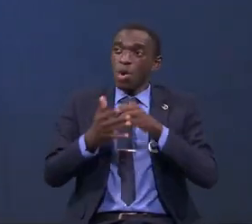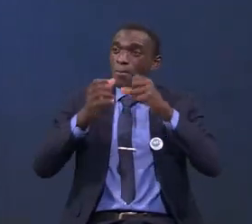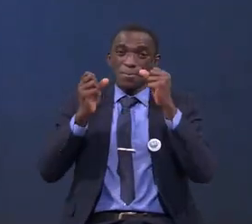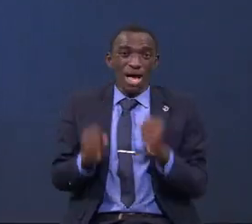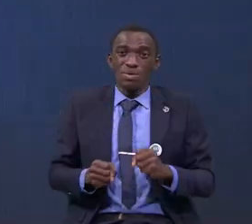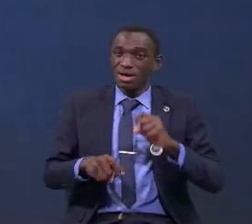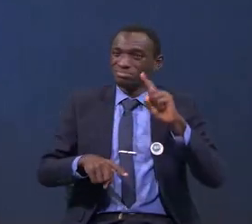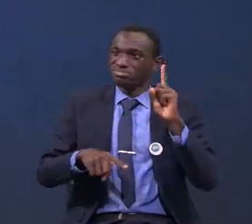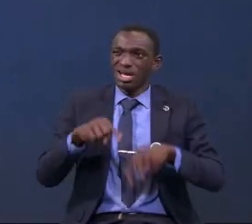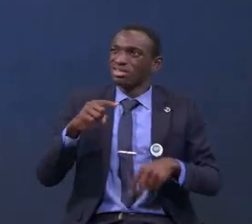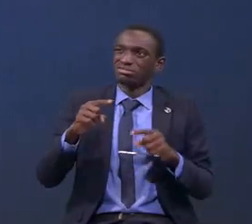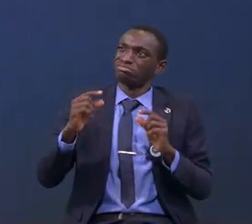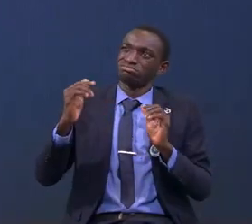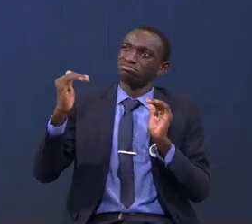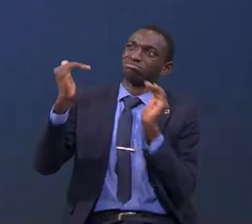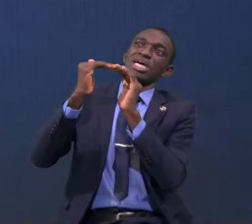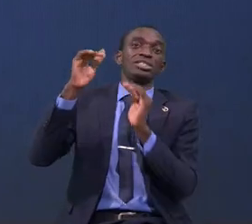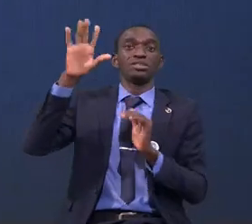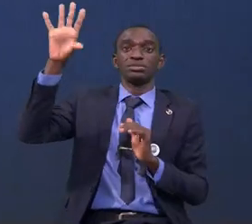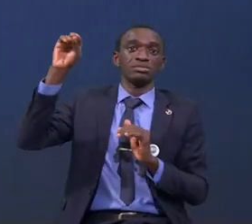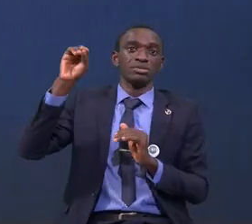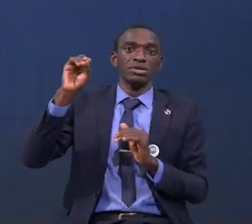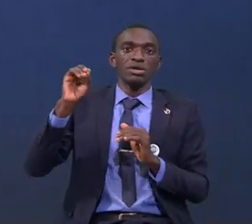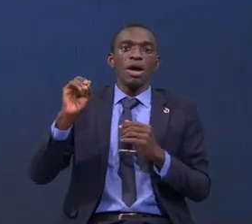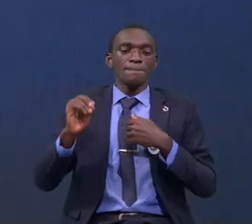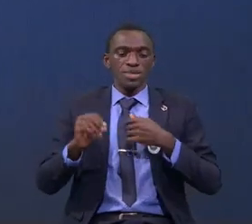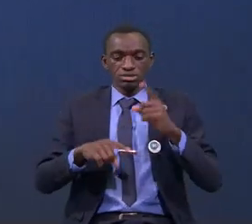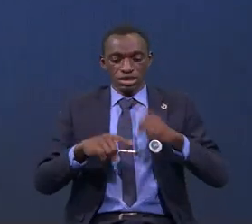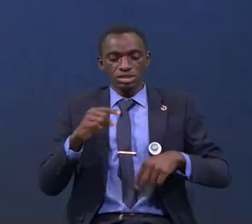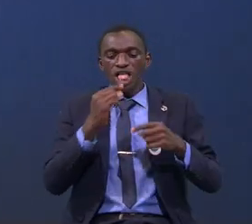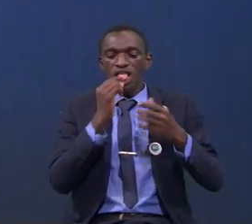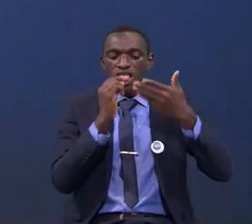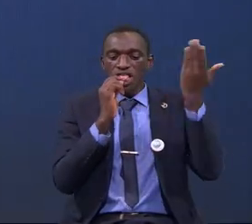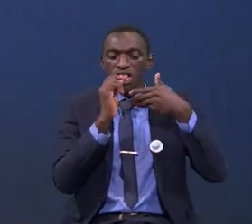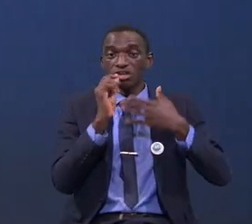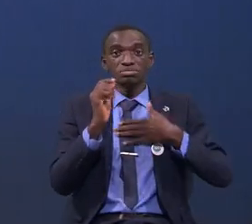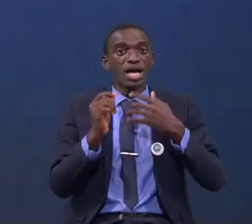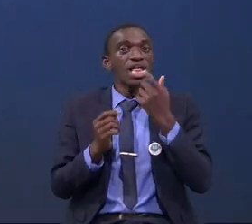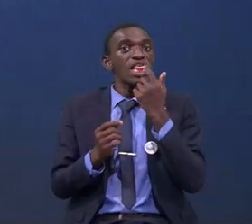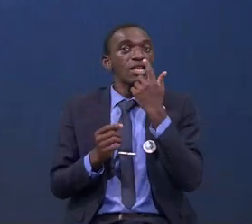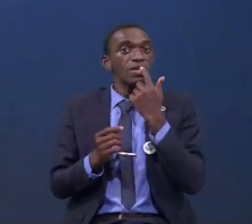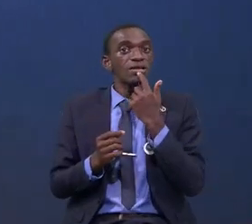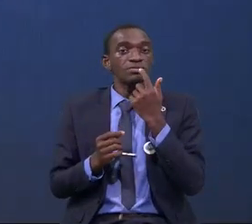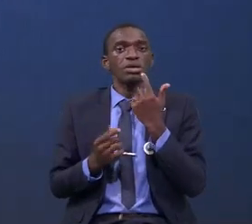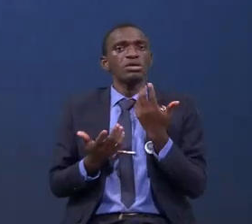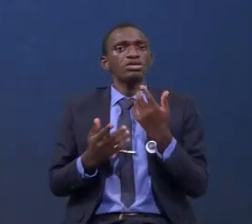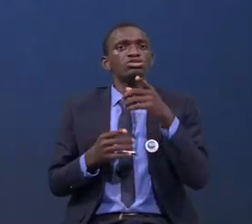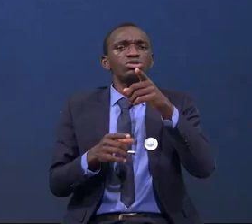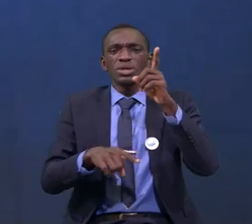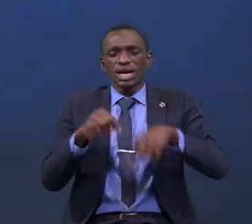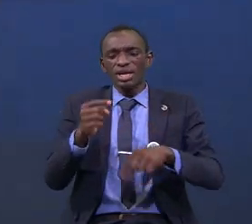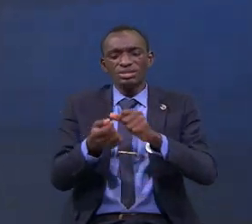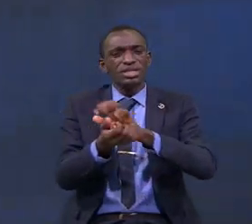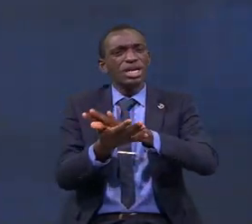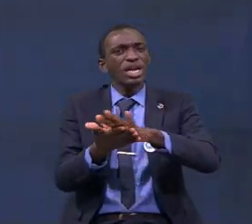lips. You cannot cut off your tongue. And you cannot cleanse your tongue by